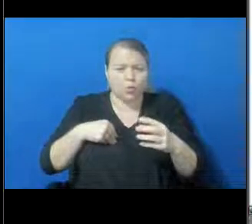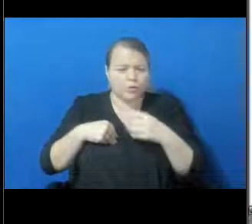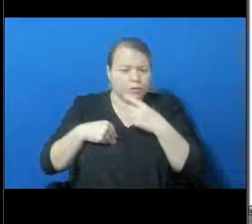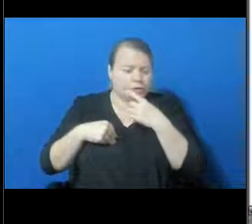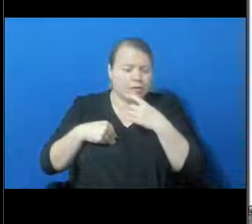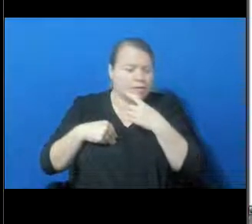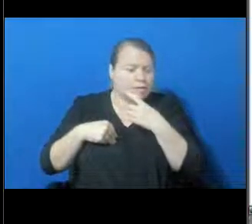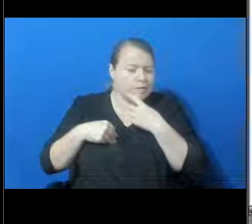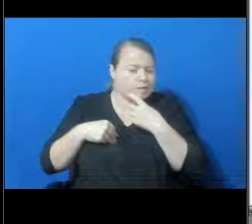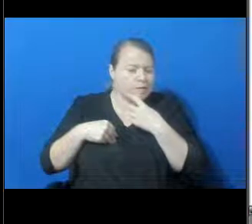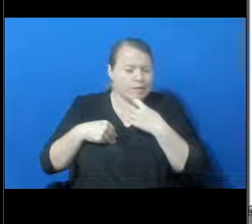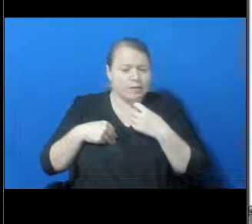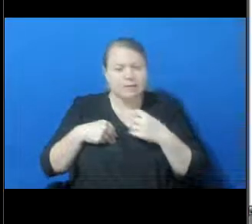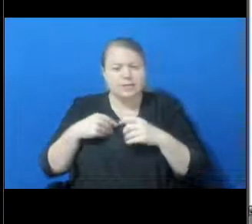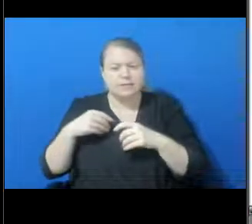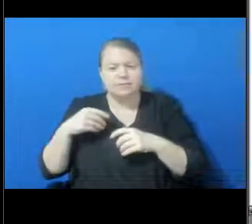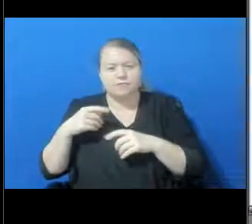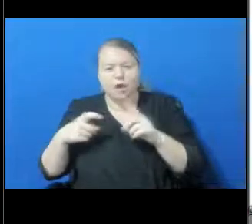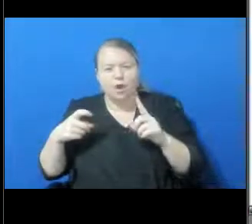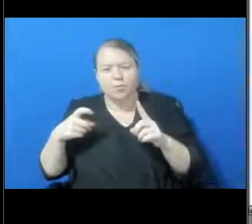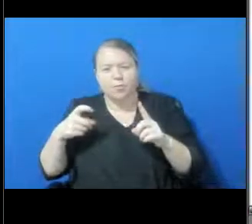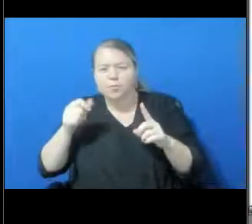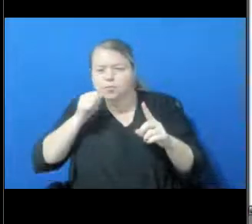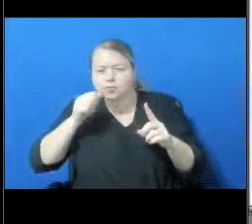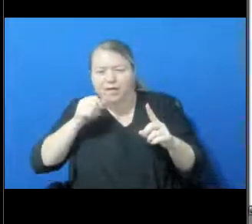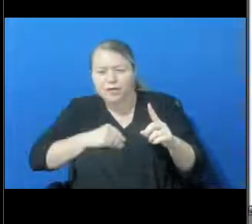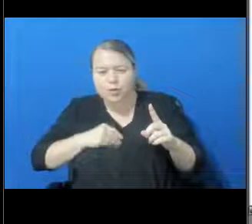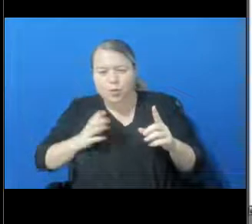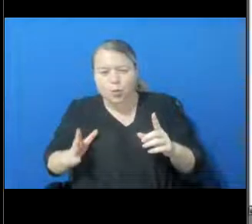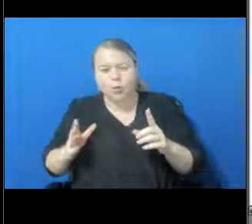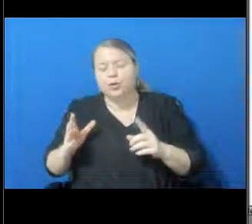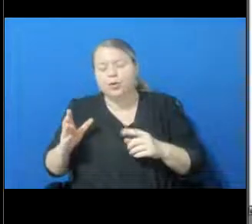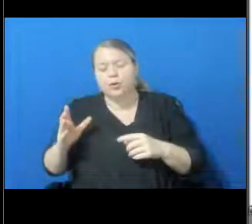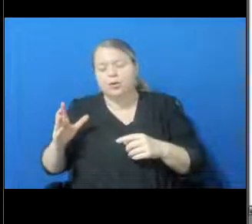from that owner and not the Layton Drive